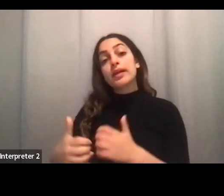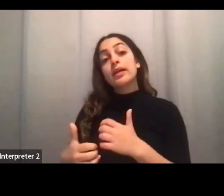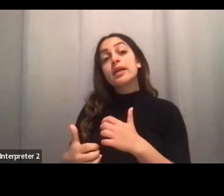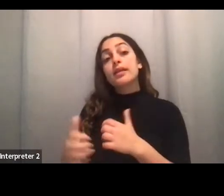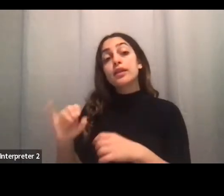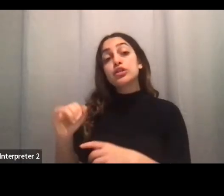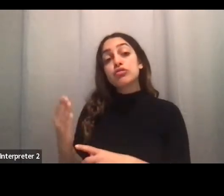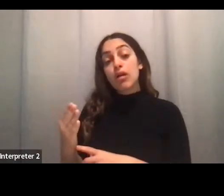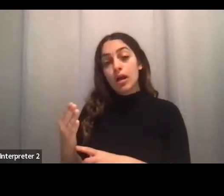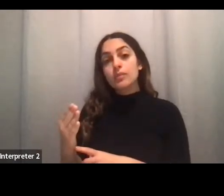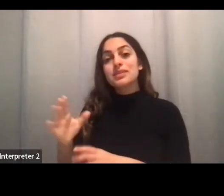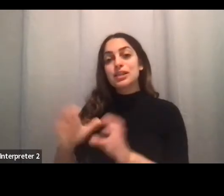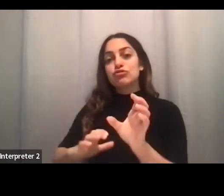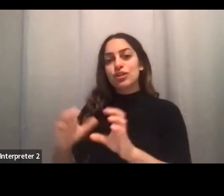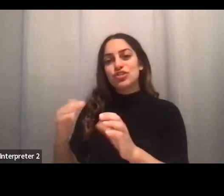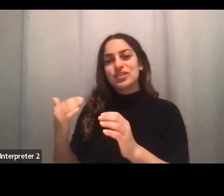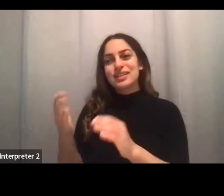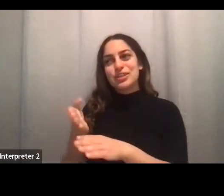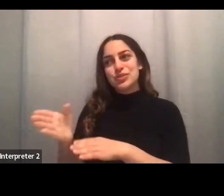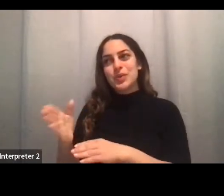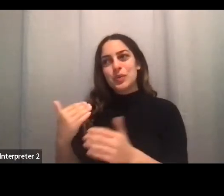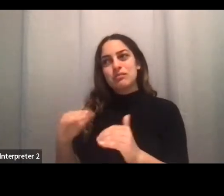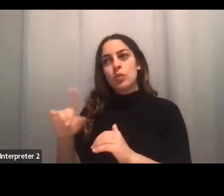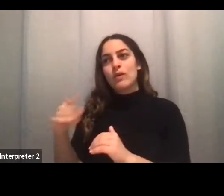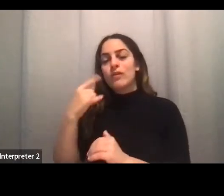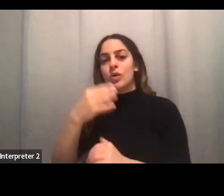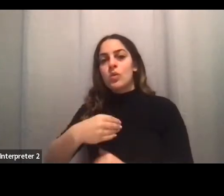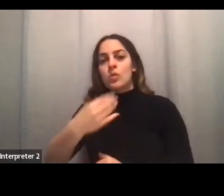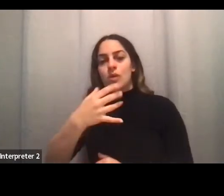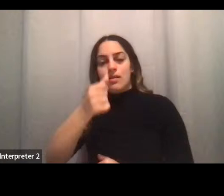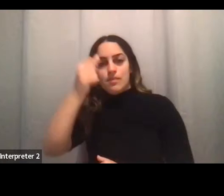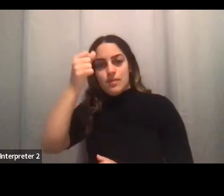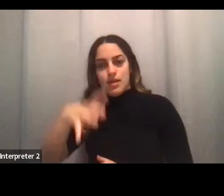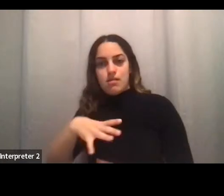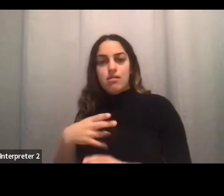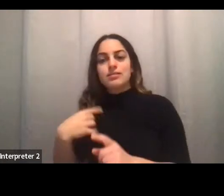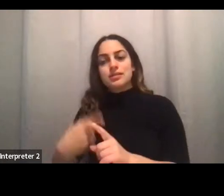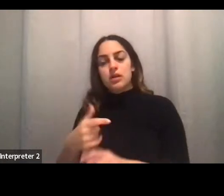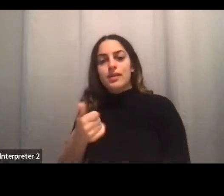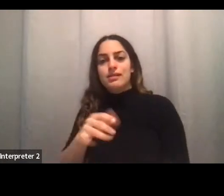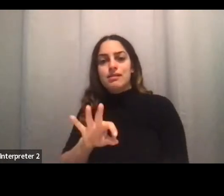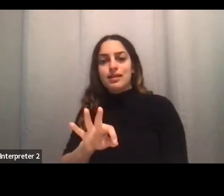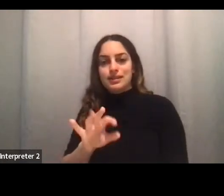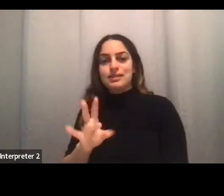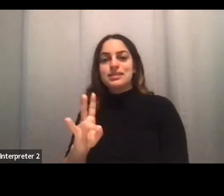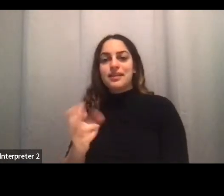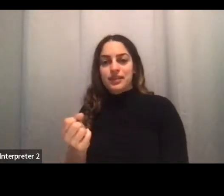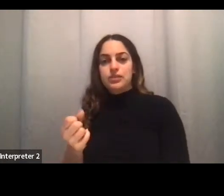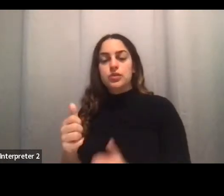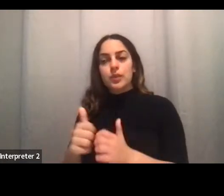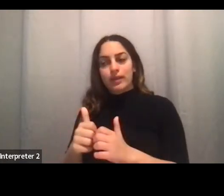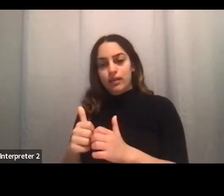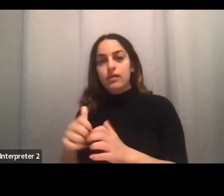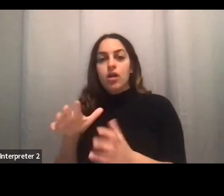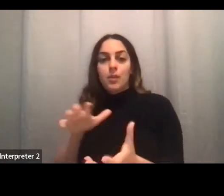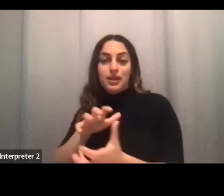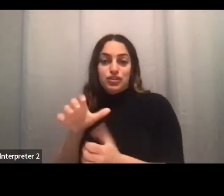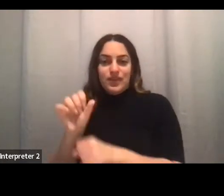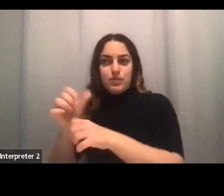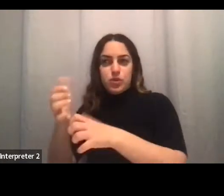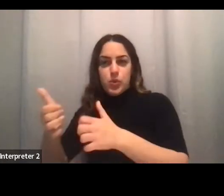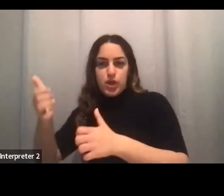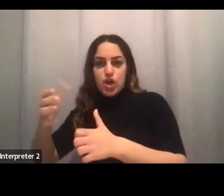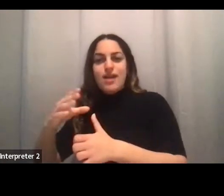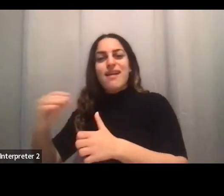restricted to white men until the 1970s through a combination of employer and union bias informal